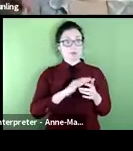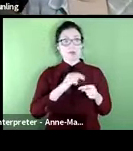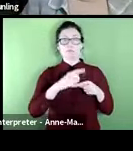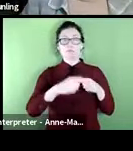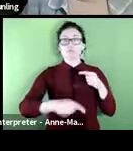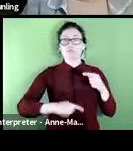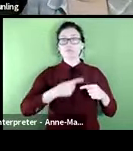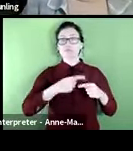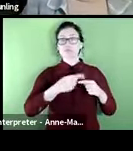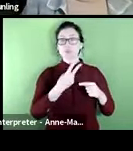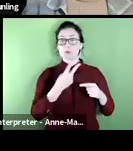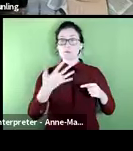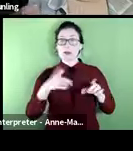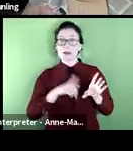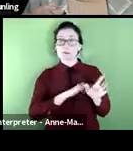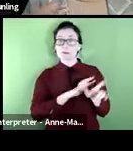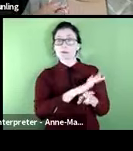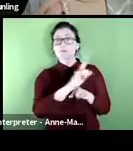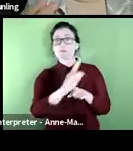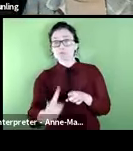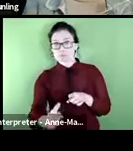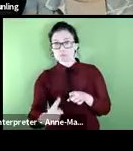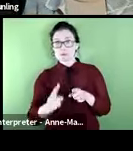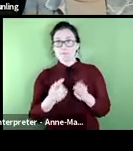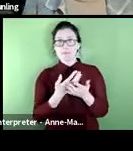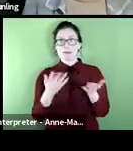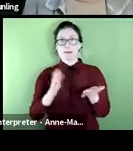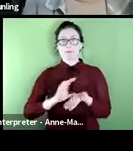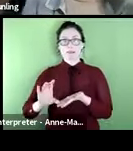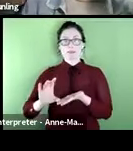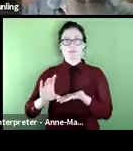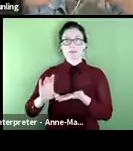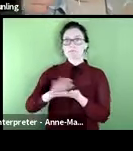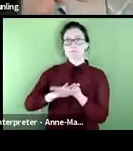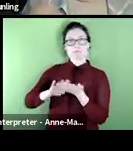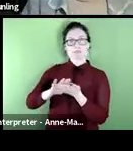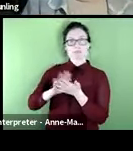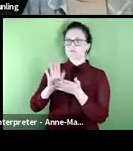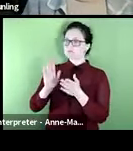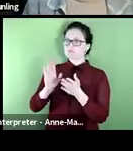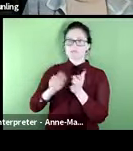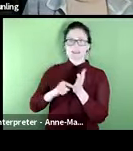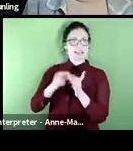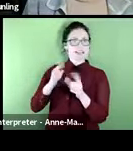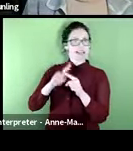kind of investment is free from any kind of taxation.